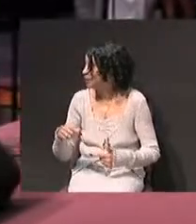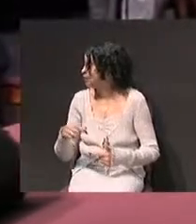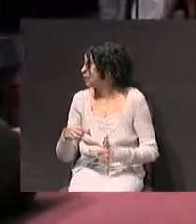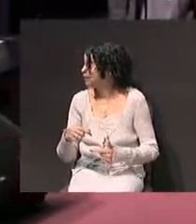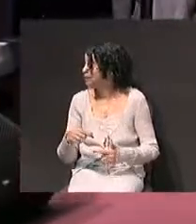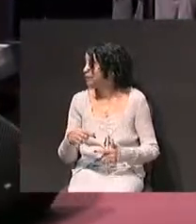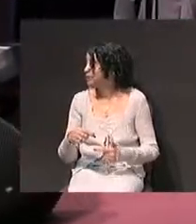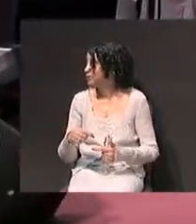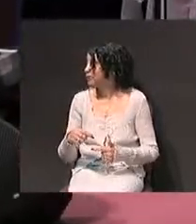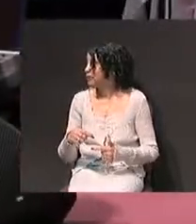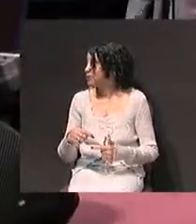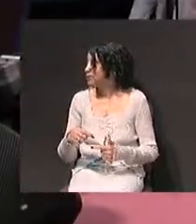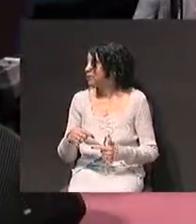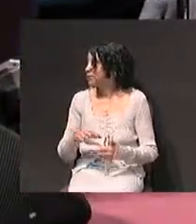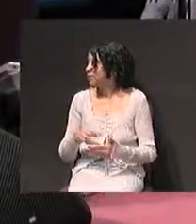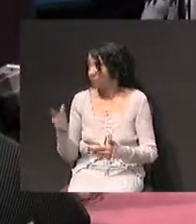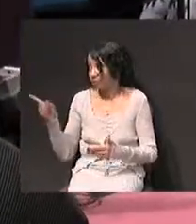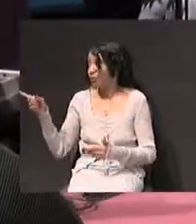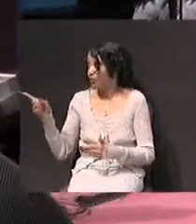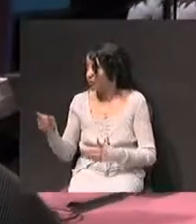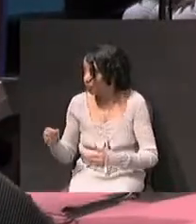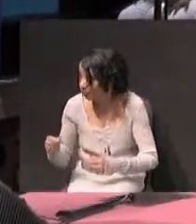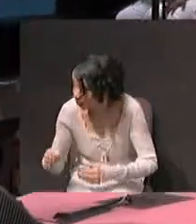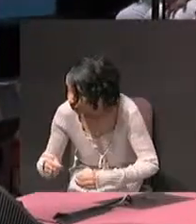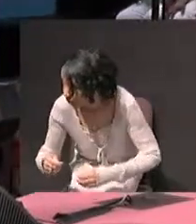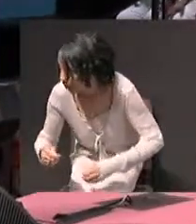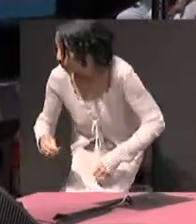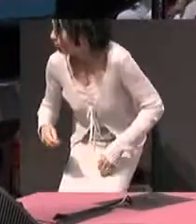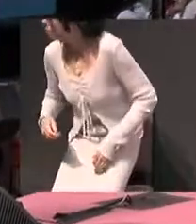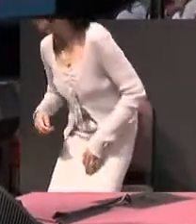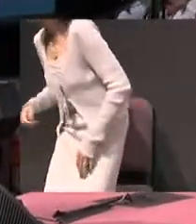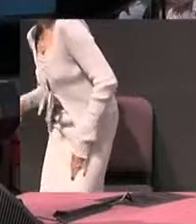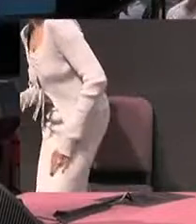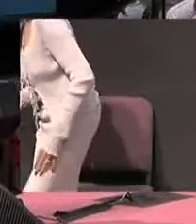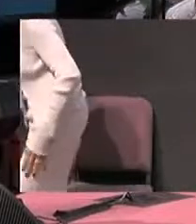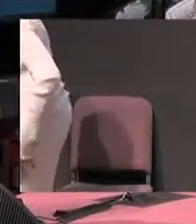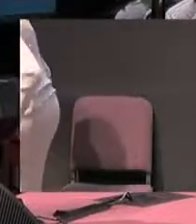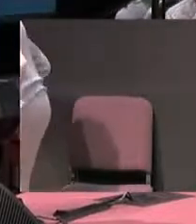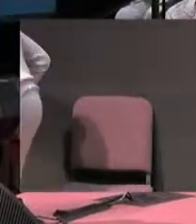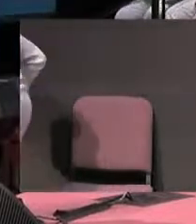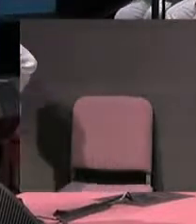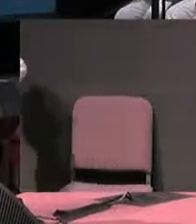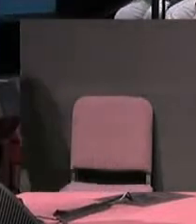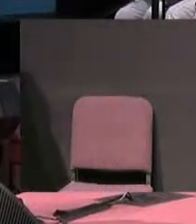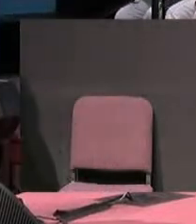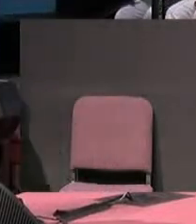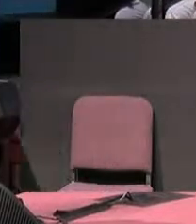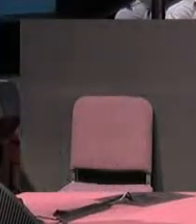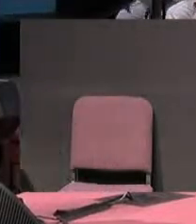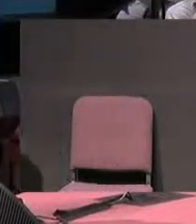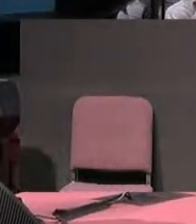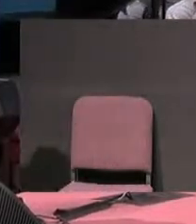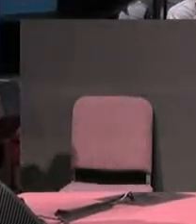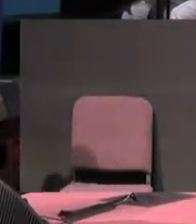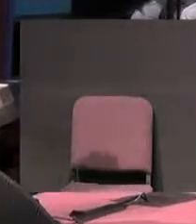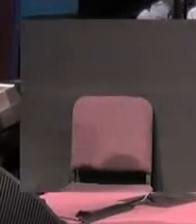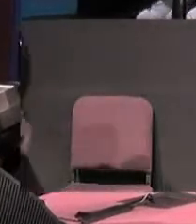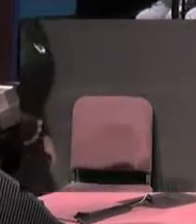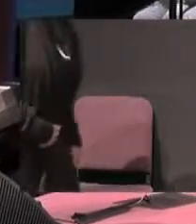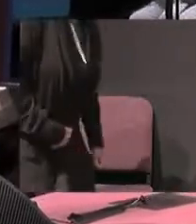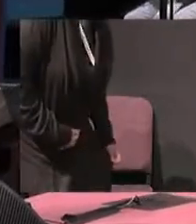Aren't you glad he lives? Thank you, Lord. Bless God this morning because he lives. Thank you.